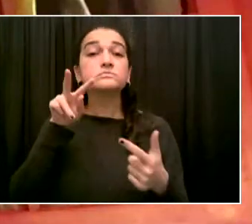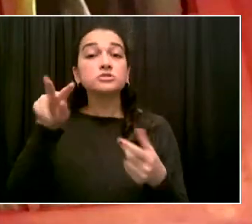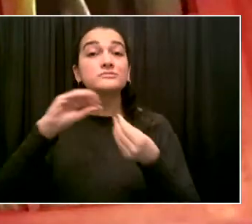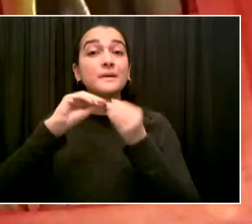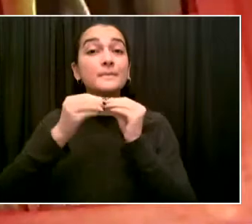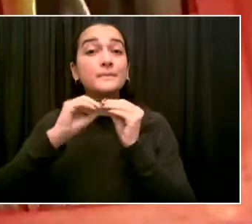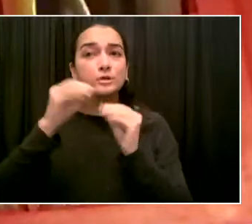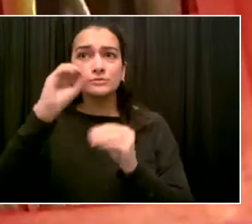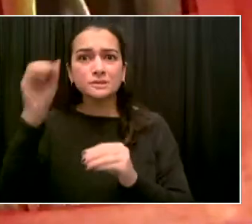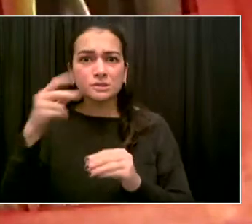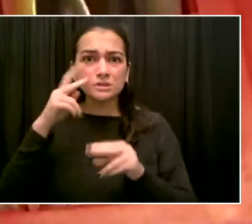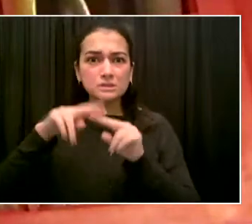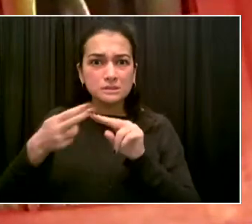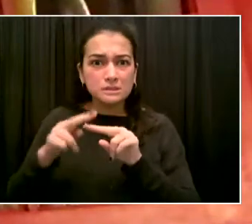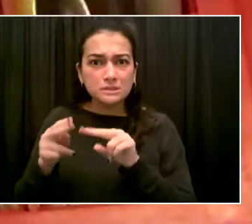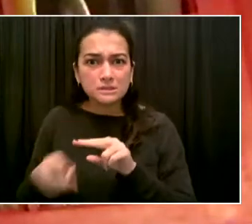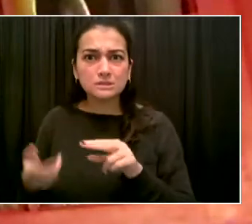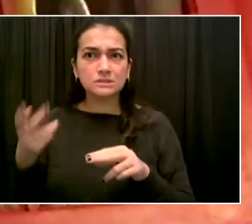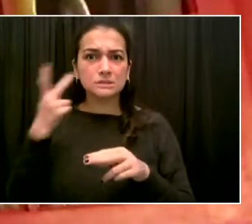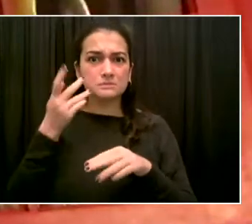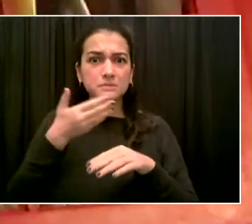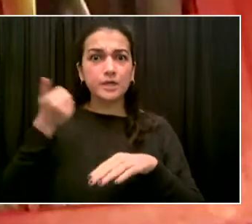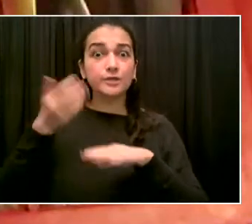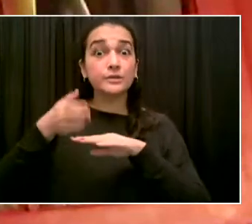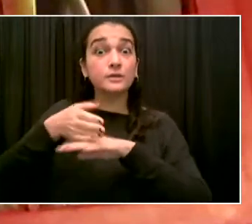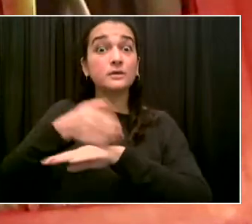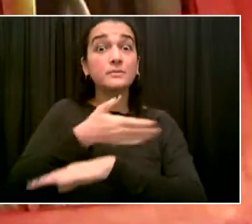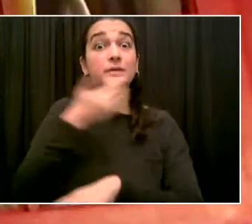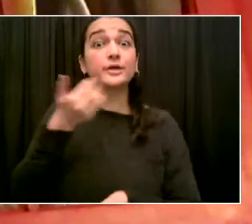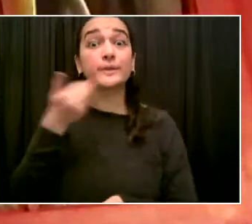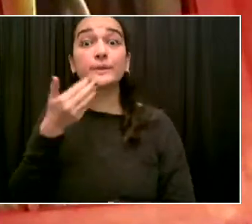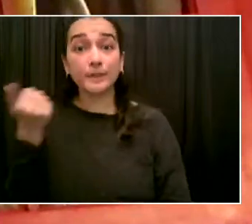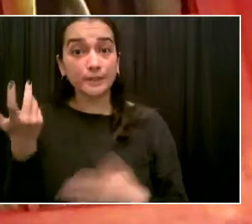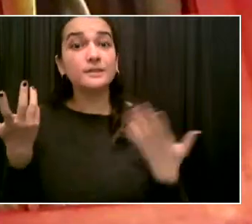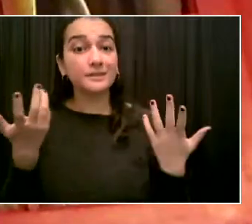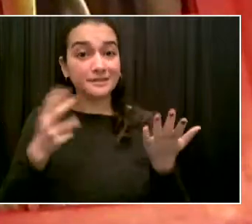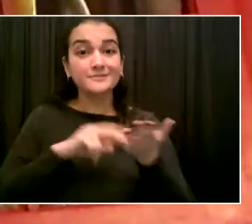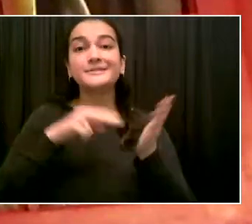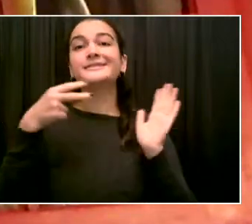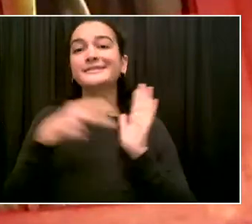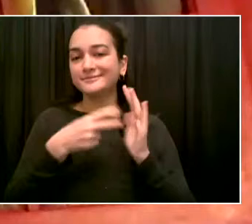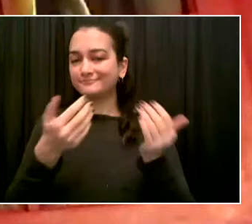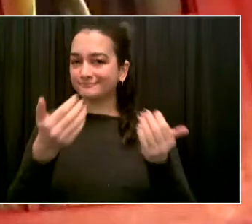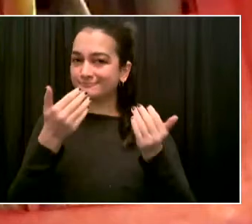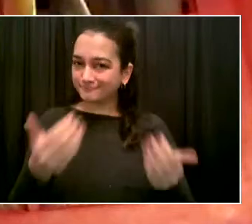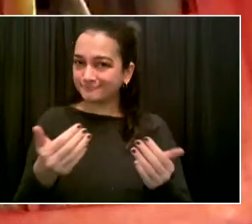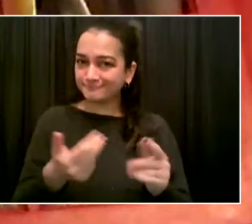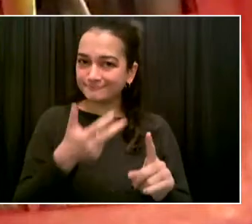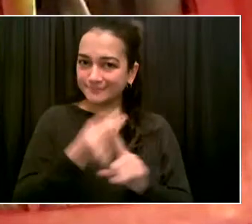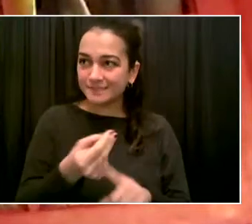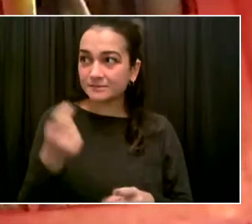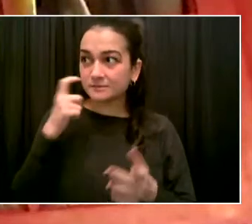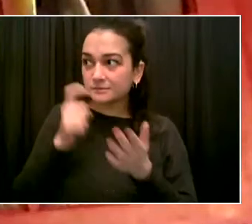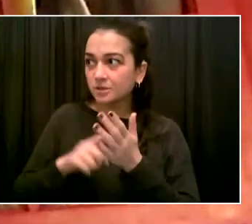out of this, is to trust in the science. And I just cannot thank you all enough for